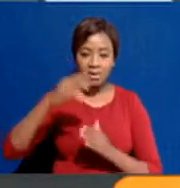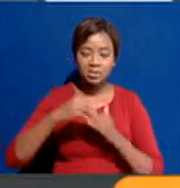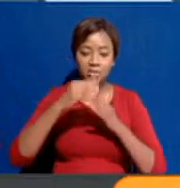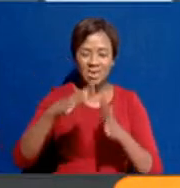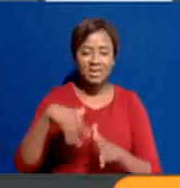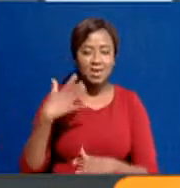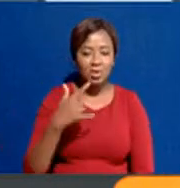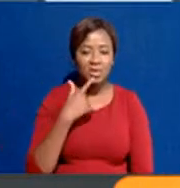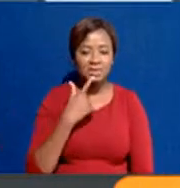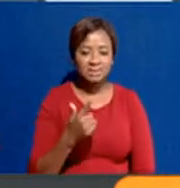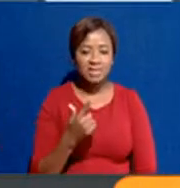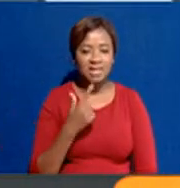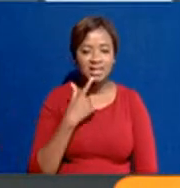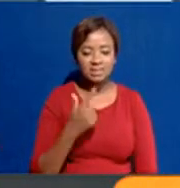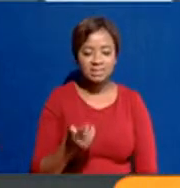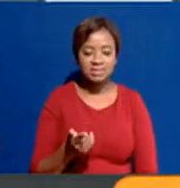that